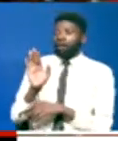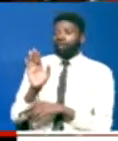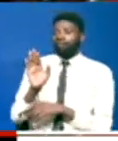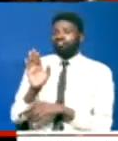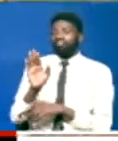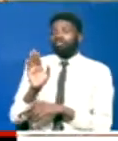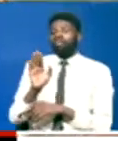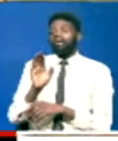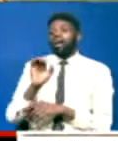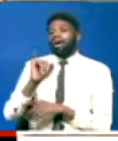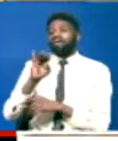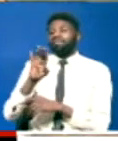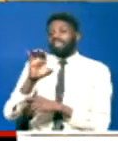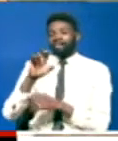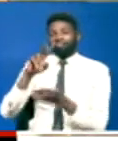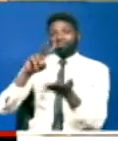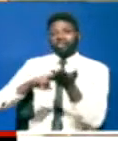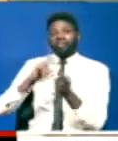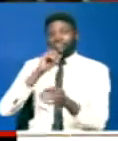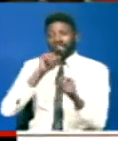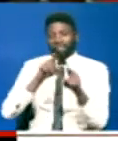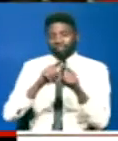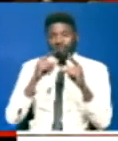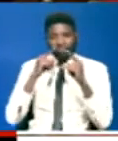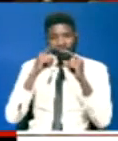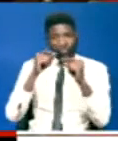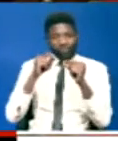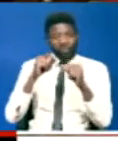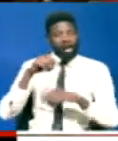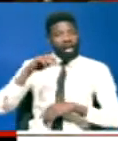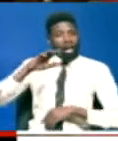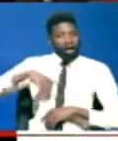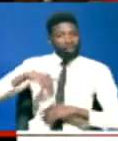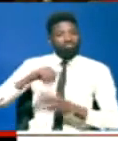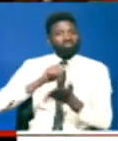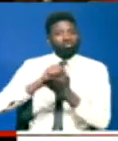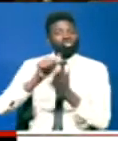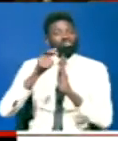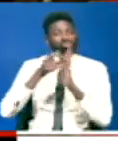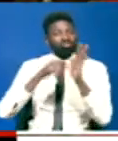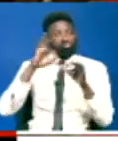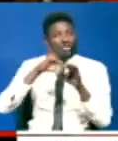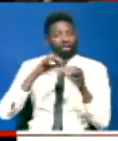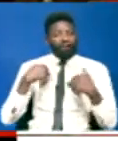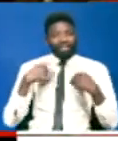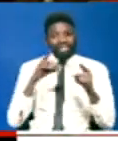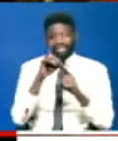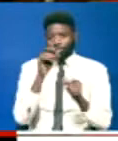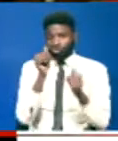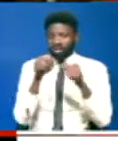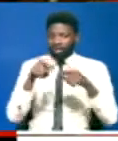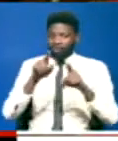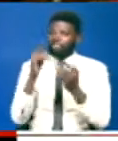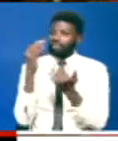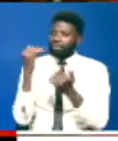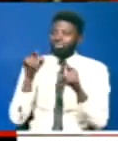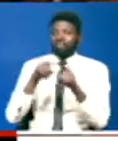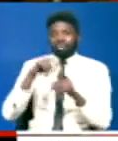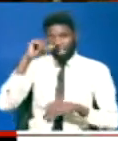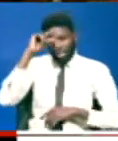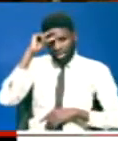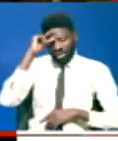gazette. Is there like a tentative or day that, as a commission, you expect that the government printers ought